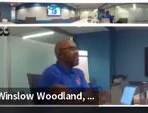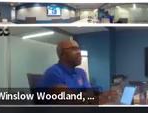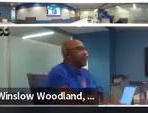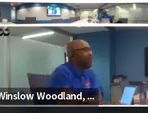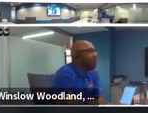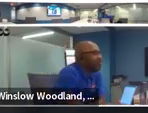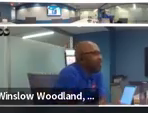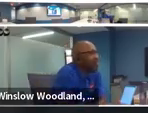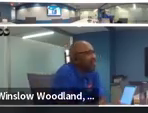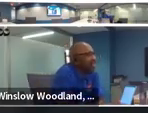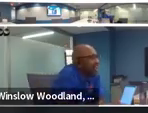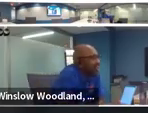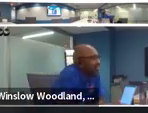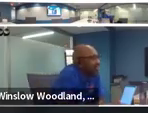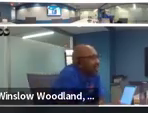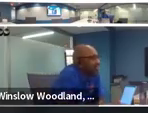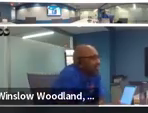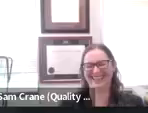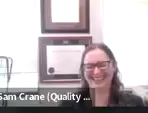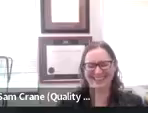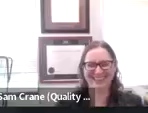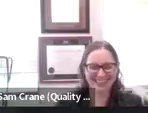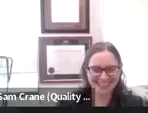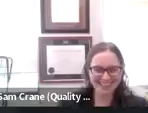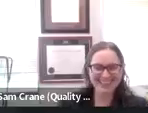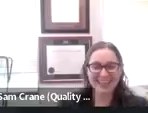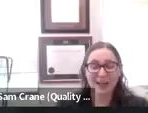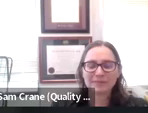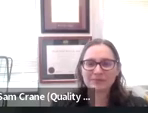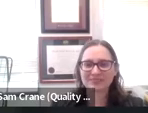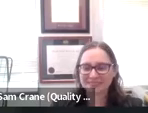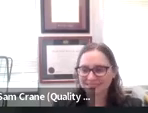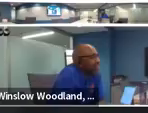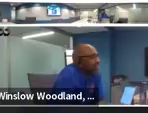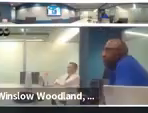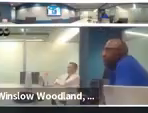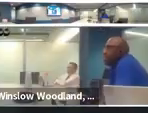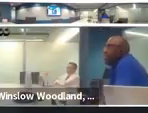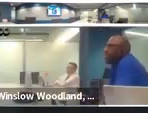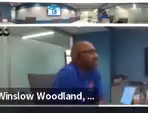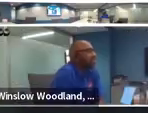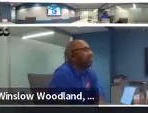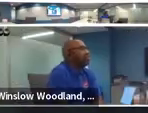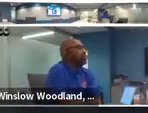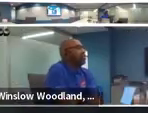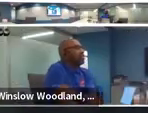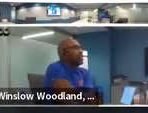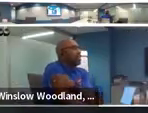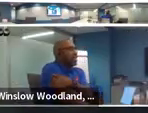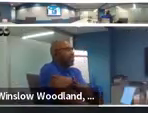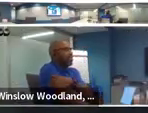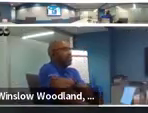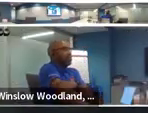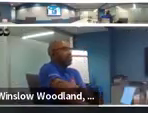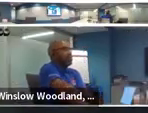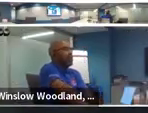Keep it coming, right? We do live in the right generation. An announcement went out. DDS is